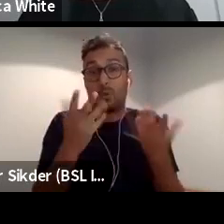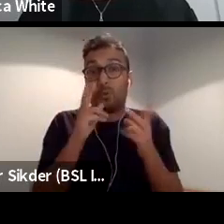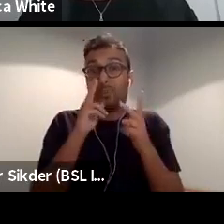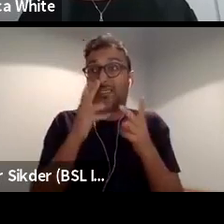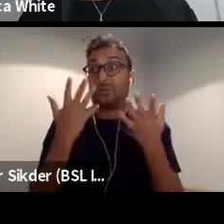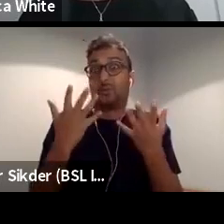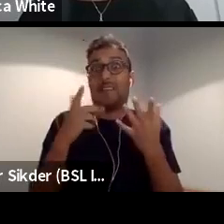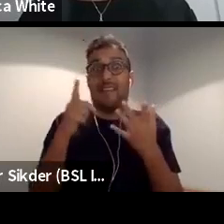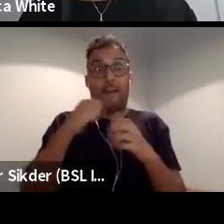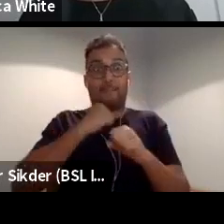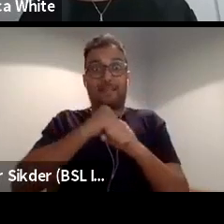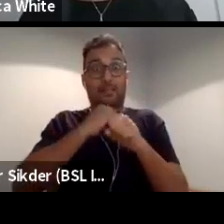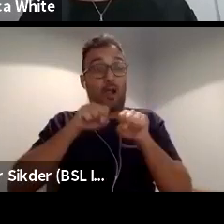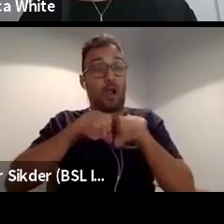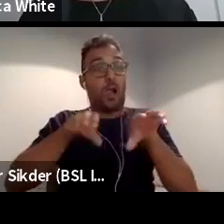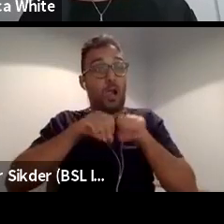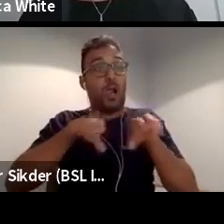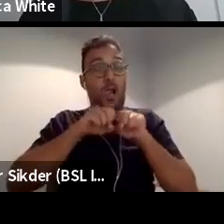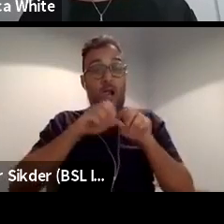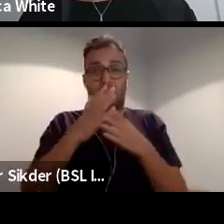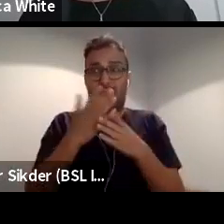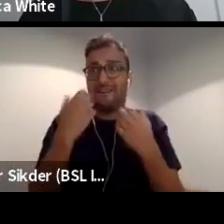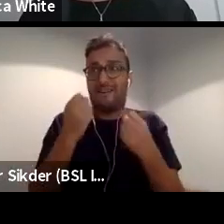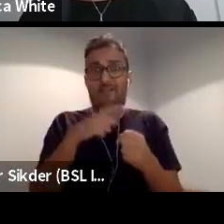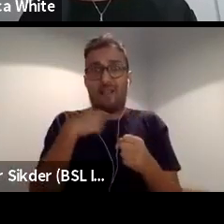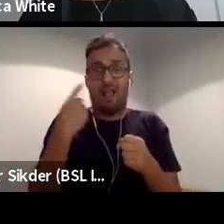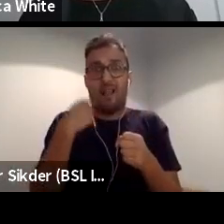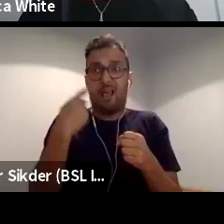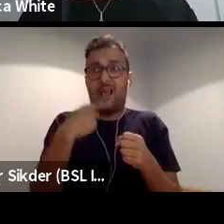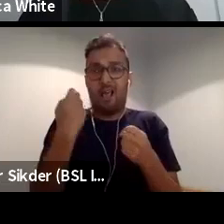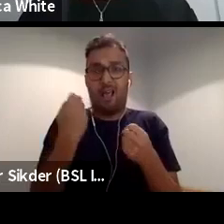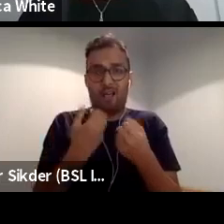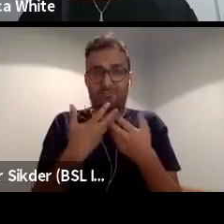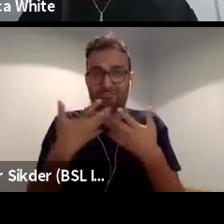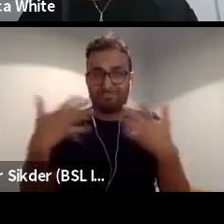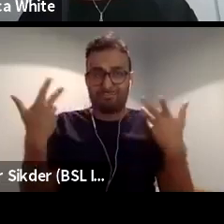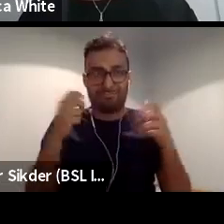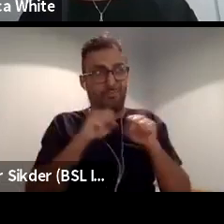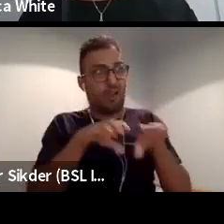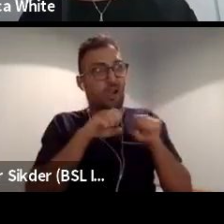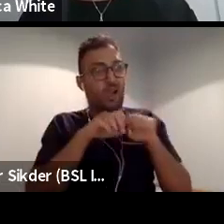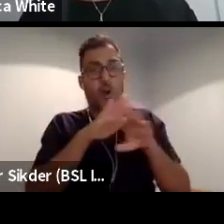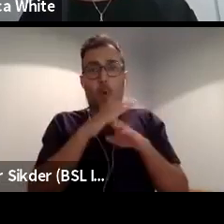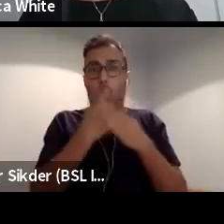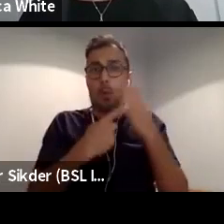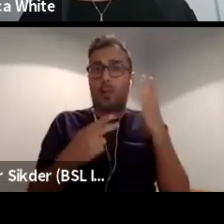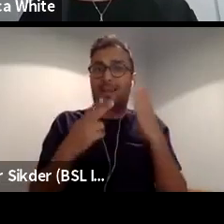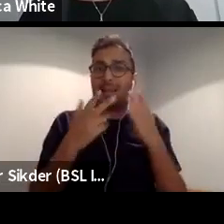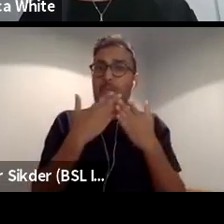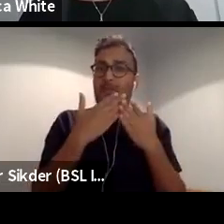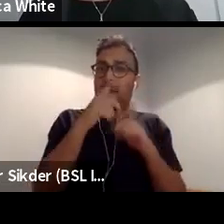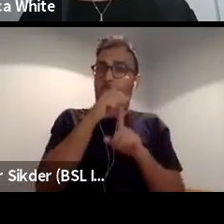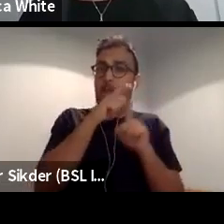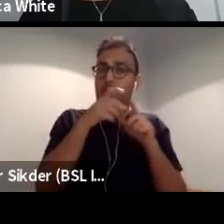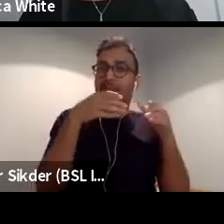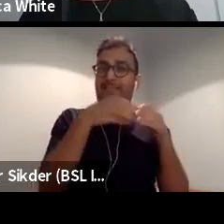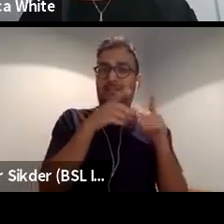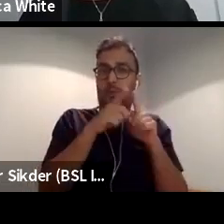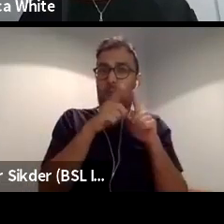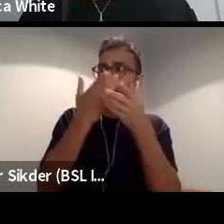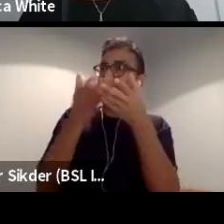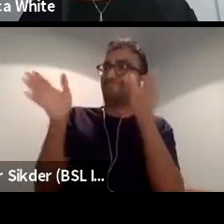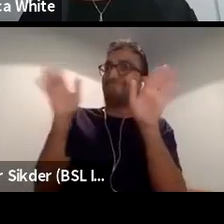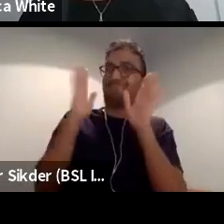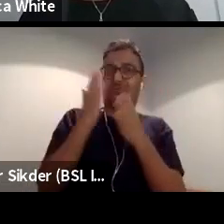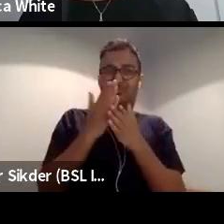where lies are being spread, not just within the Muslim community, but regarding issues which have no truth whatsoever. And also in